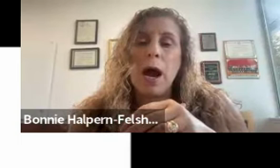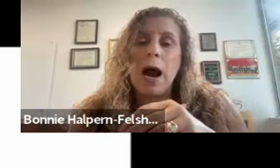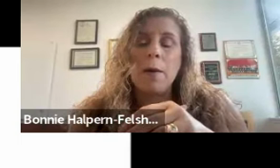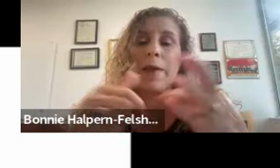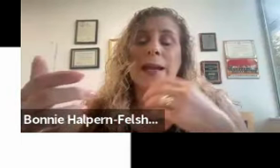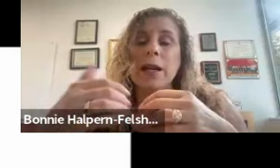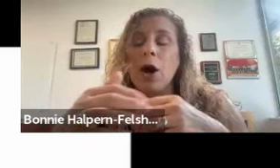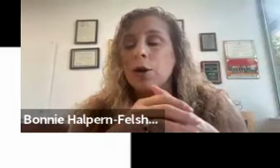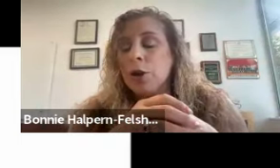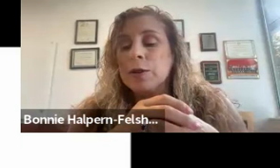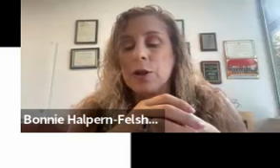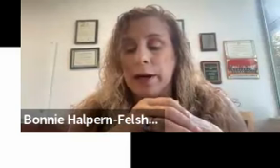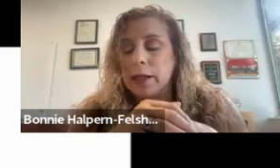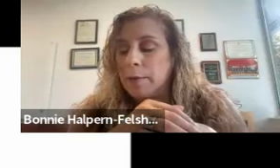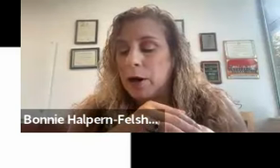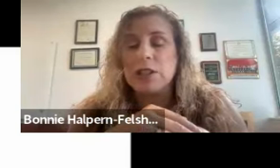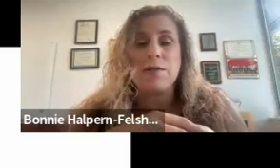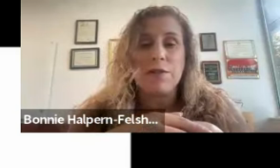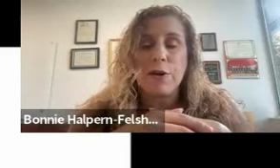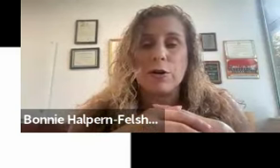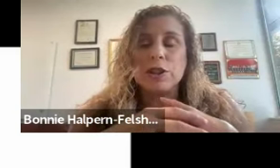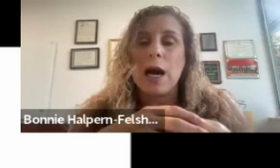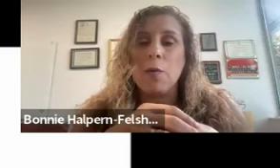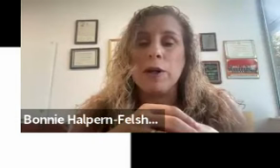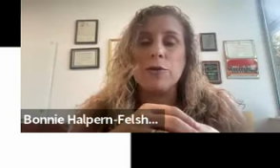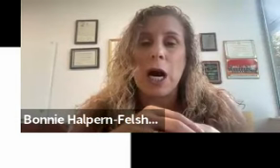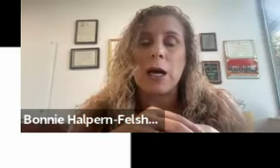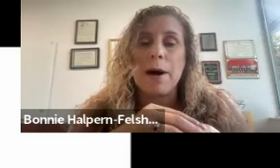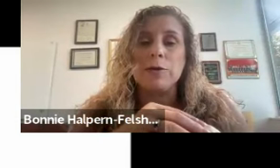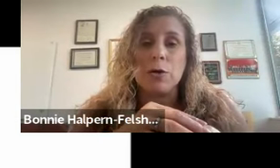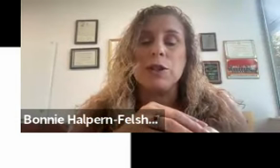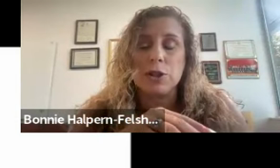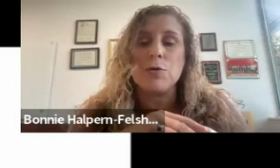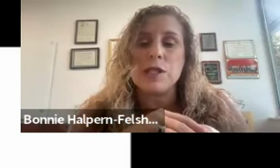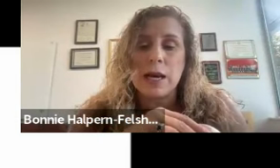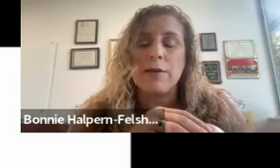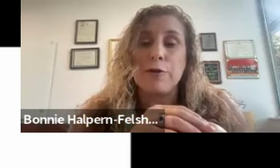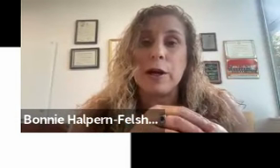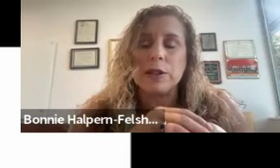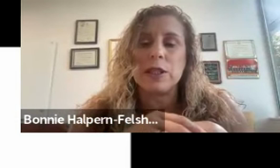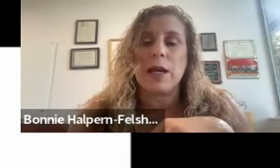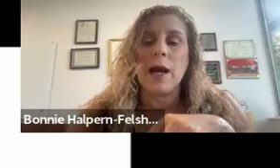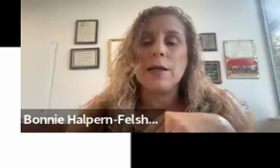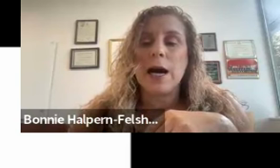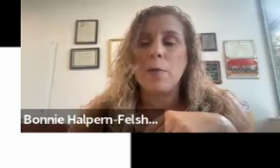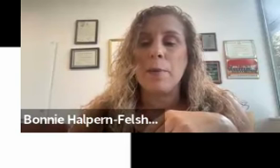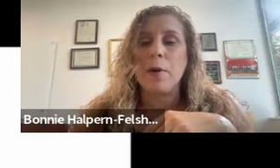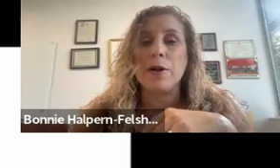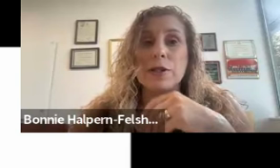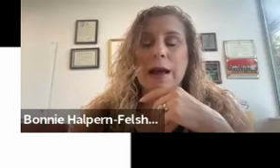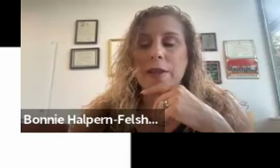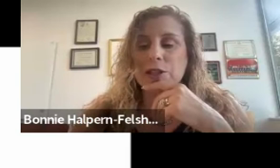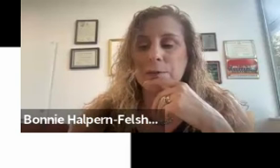people. And in our newest curriculum, our Safety First, we do talk about dose and dosing and frequency to help